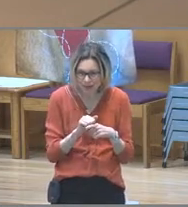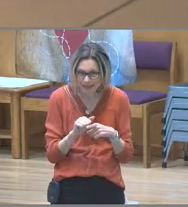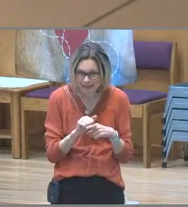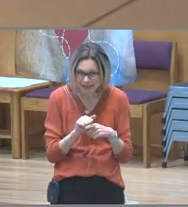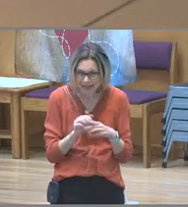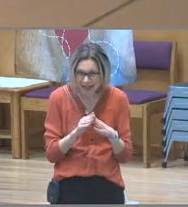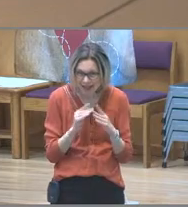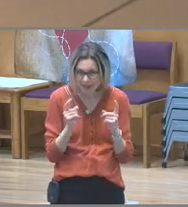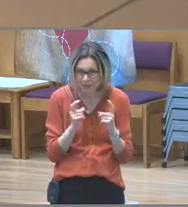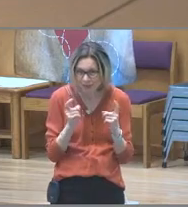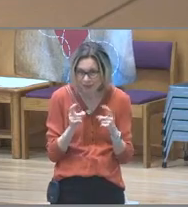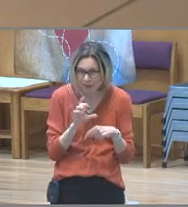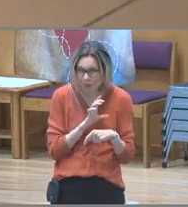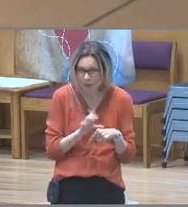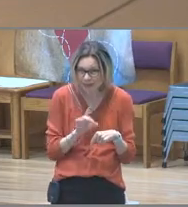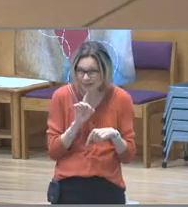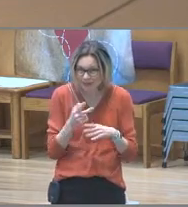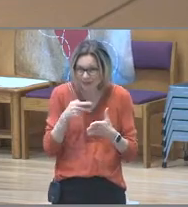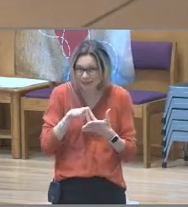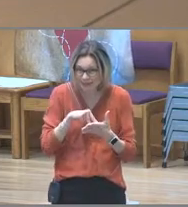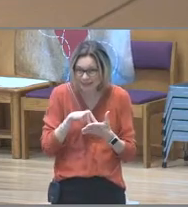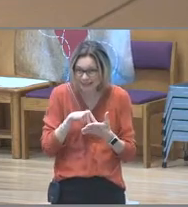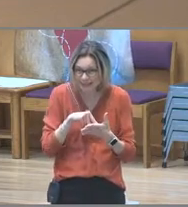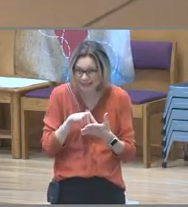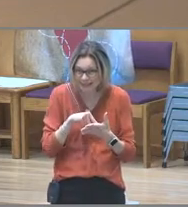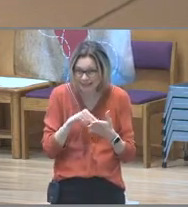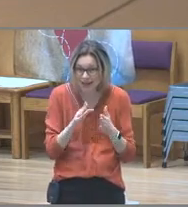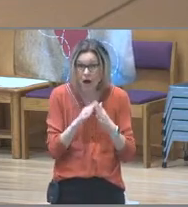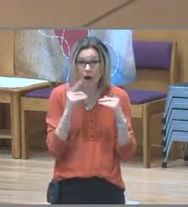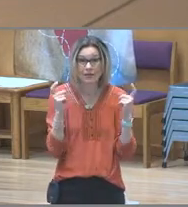say, hallelujah, Christ is risen.